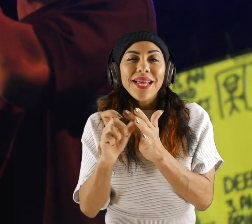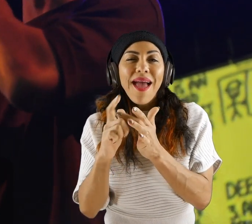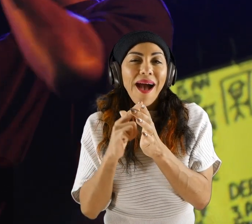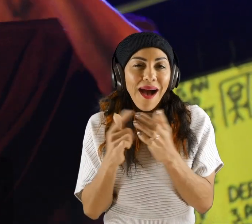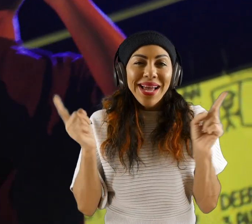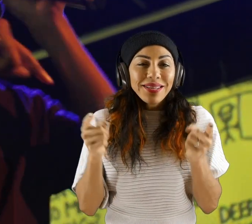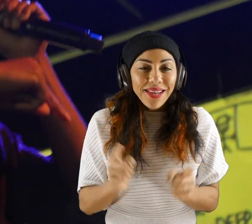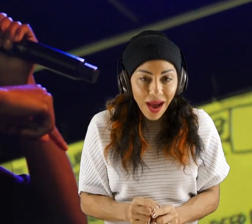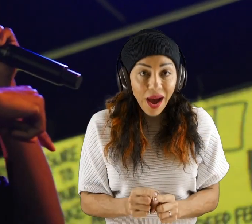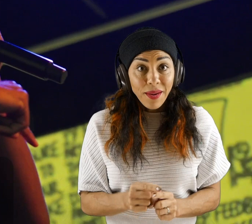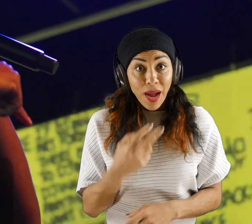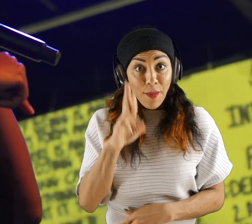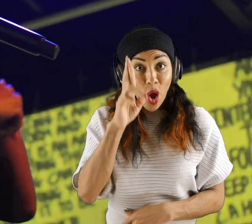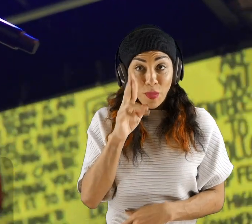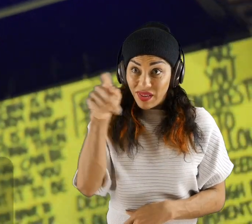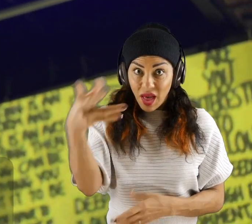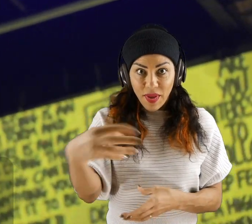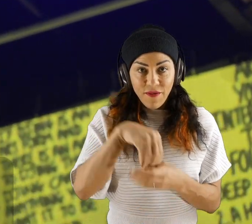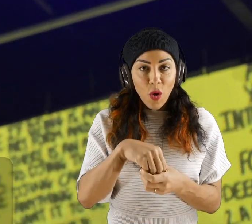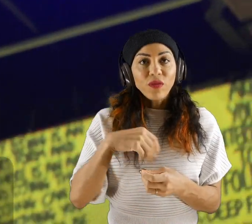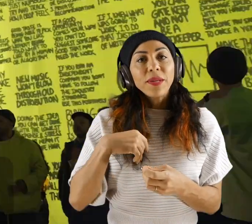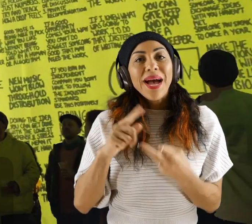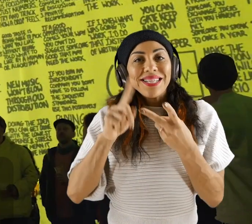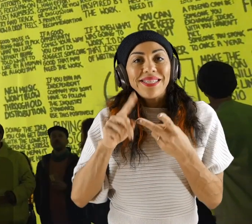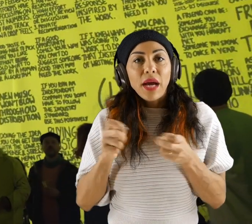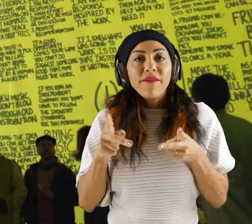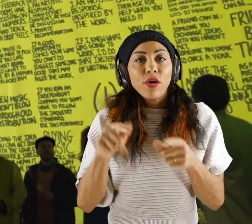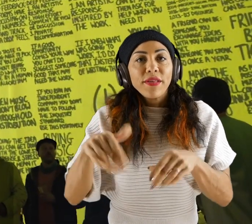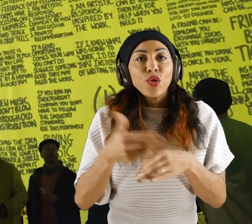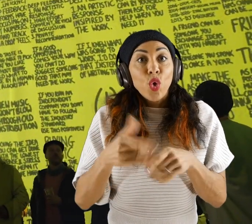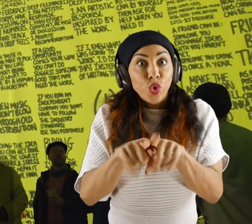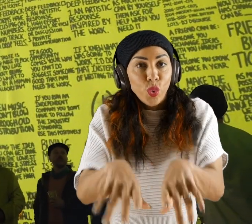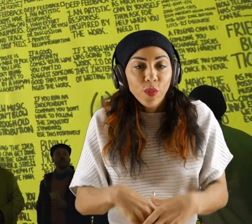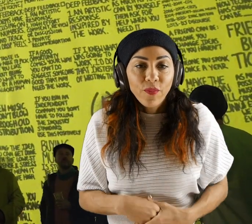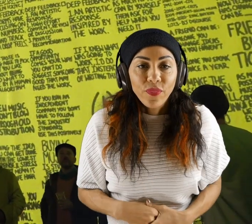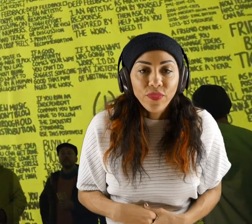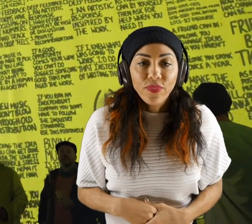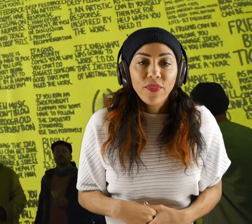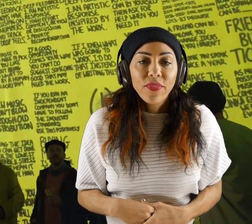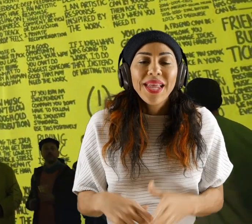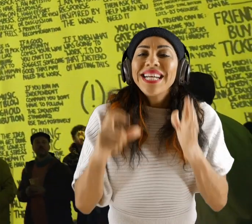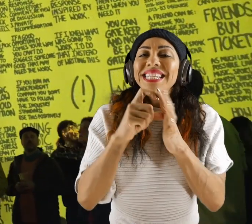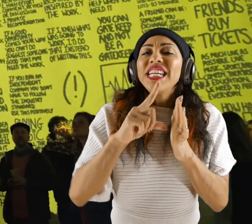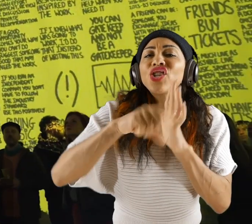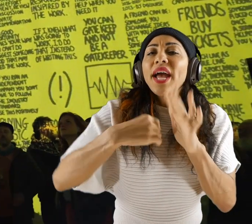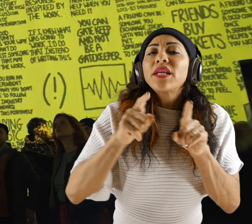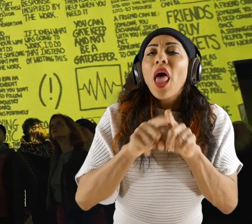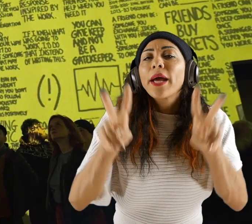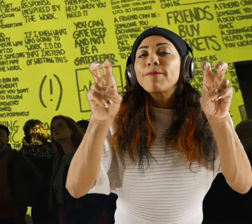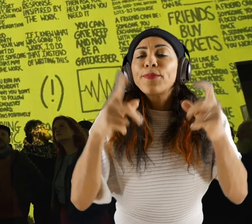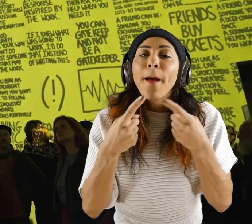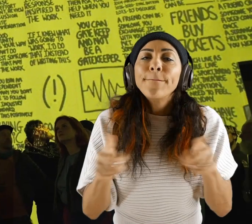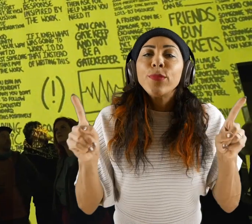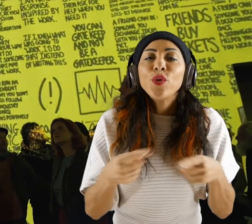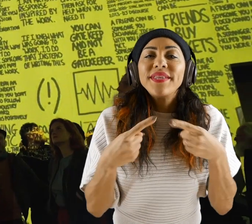this work too. Let me point out another one. DJ's a music journalist. I think this is music journalism in